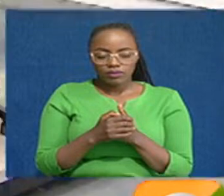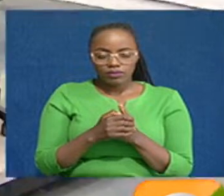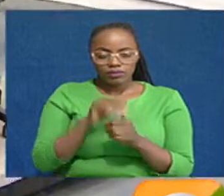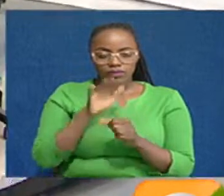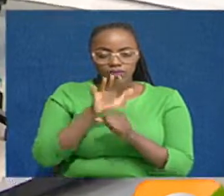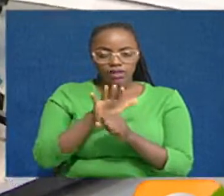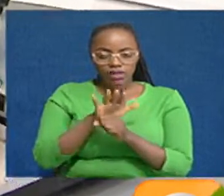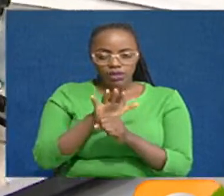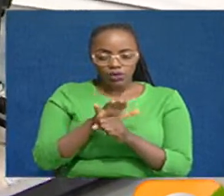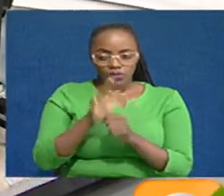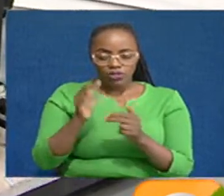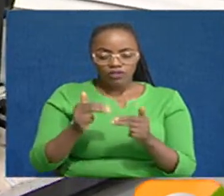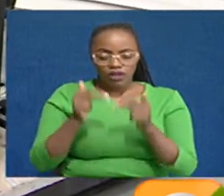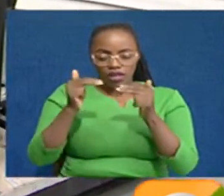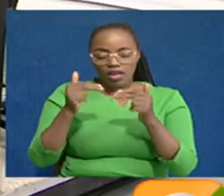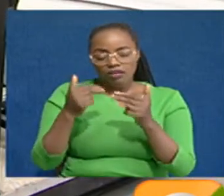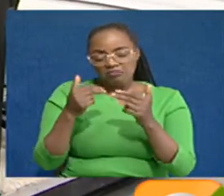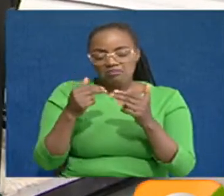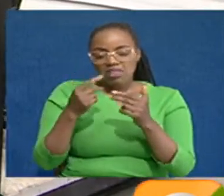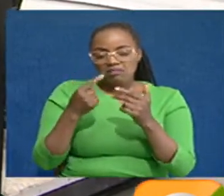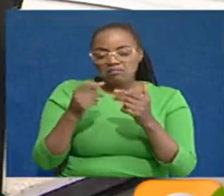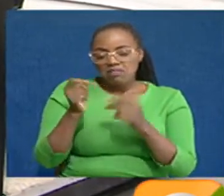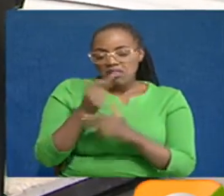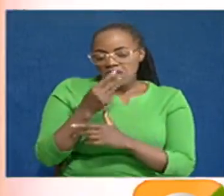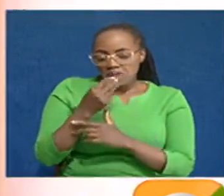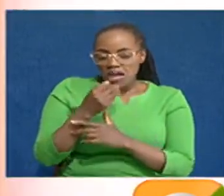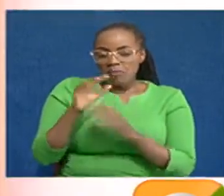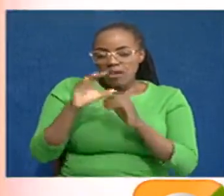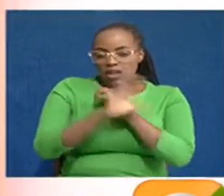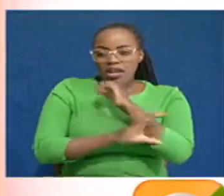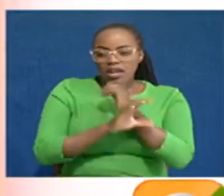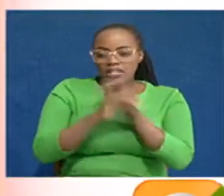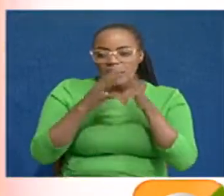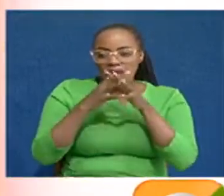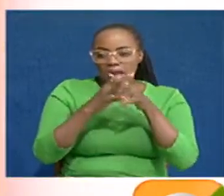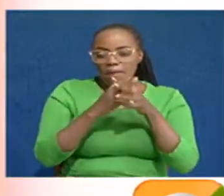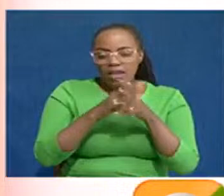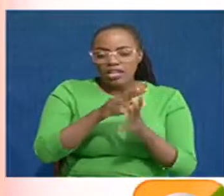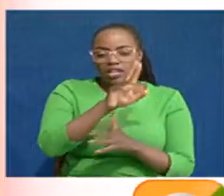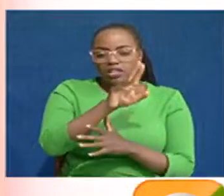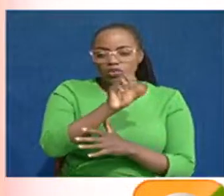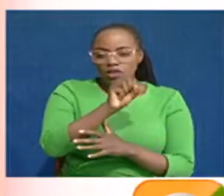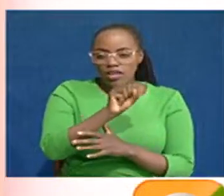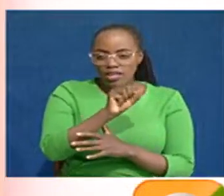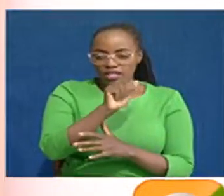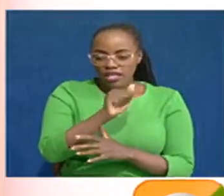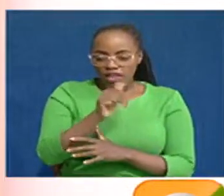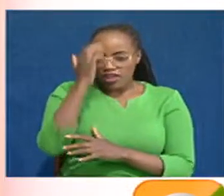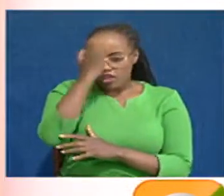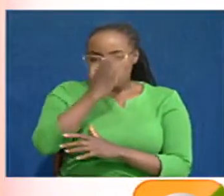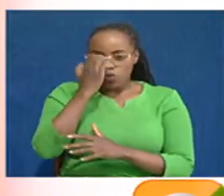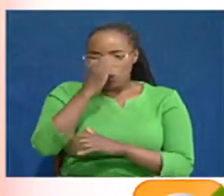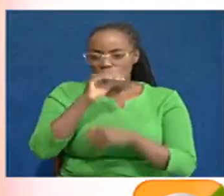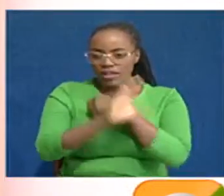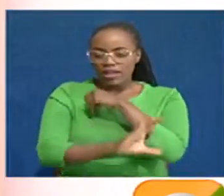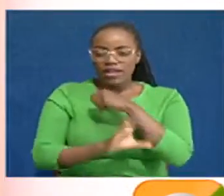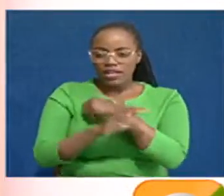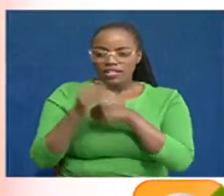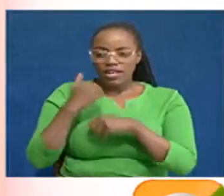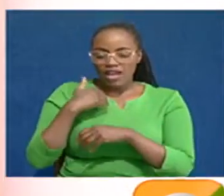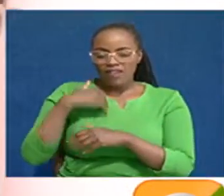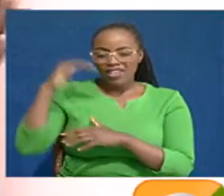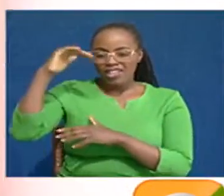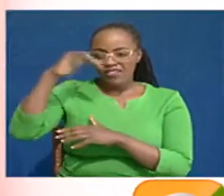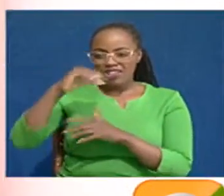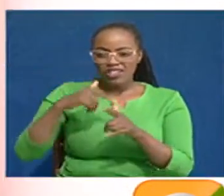most high-income countries, the US and OECD countries US and many European countries tend to have very, very low inflation, of course,